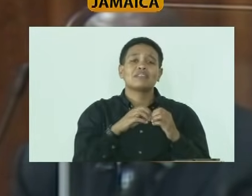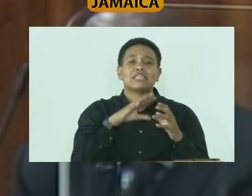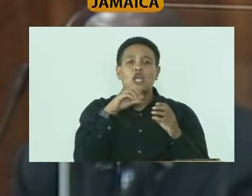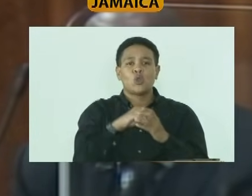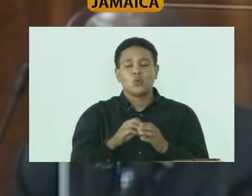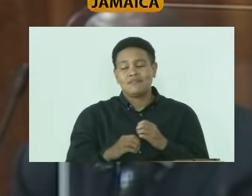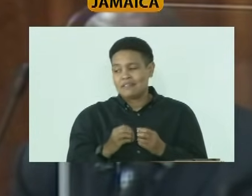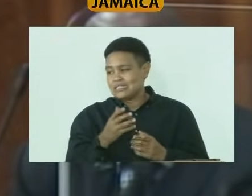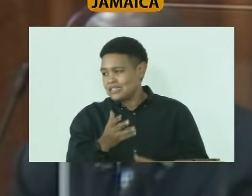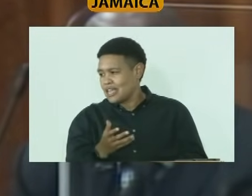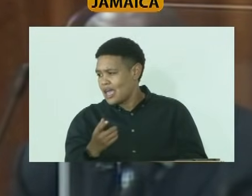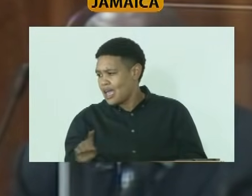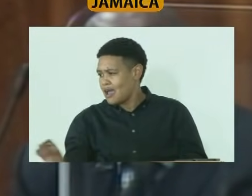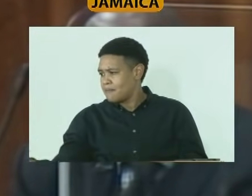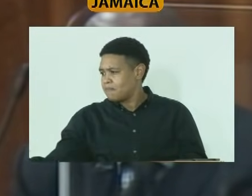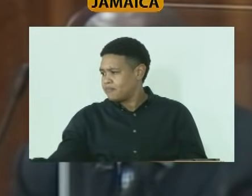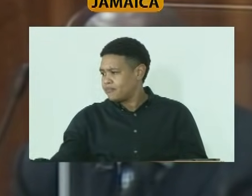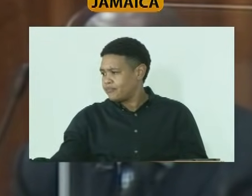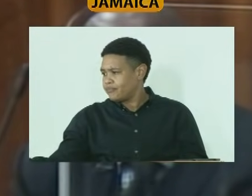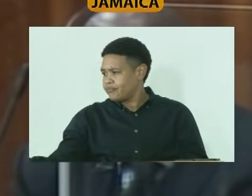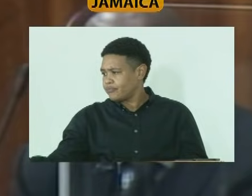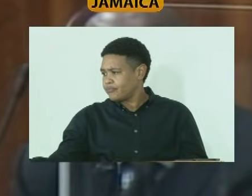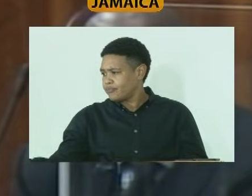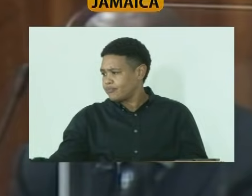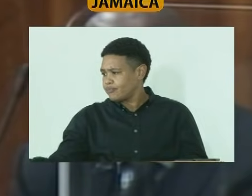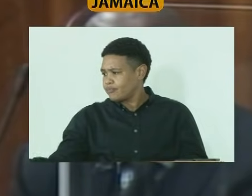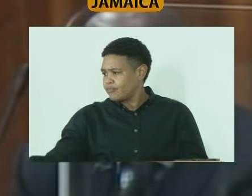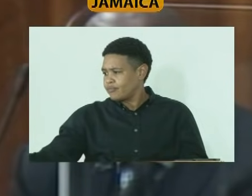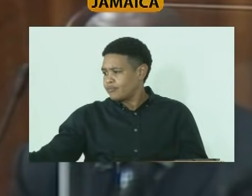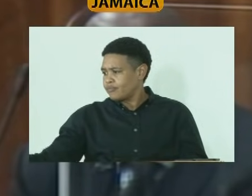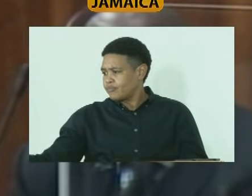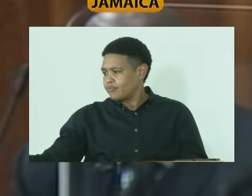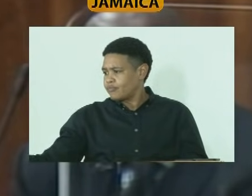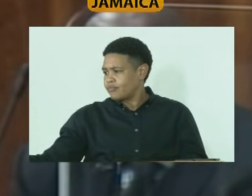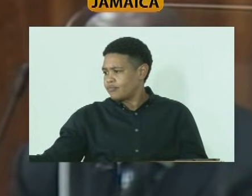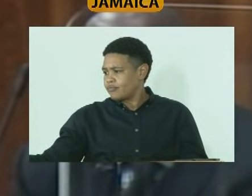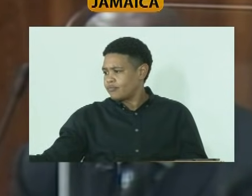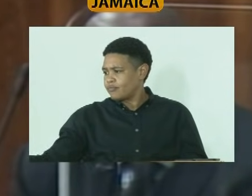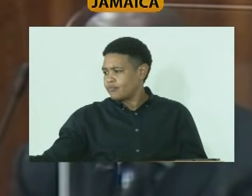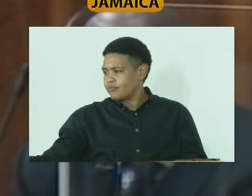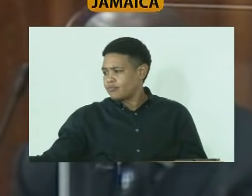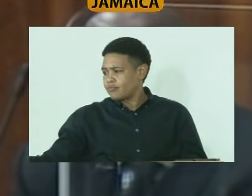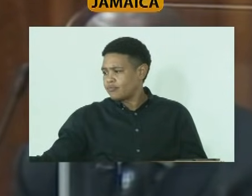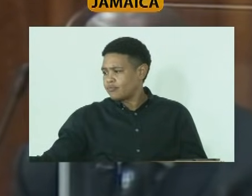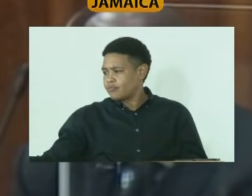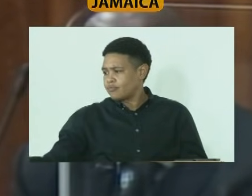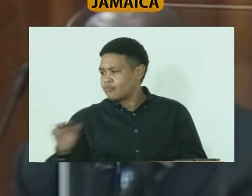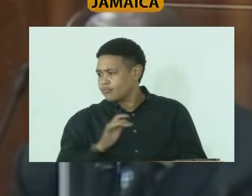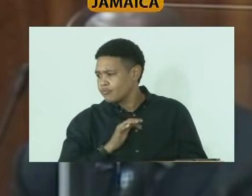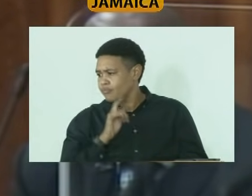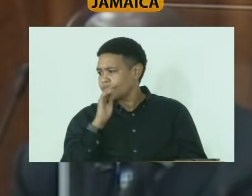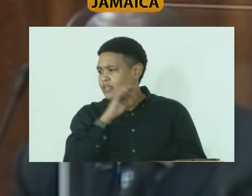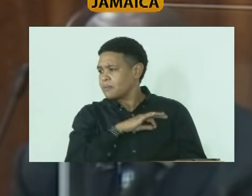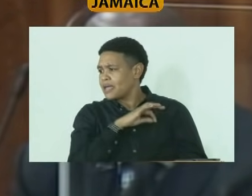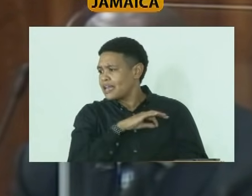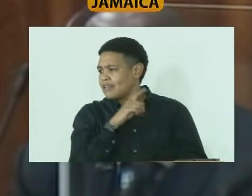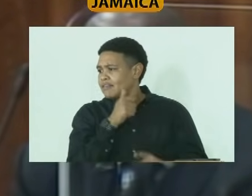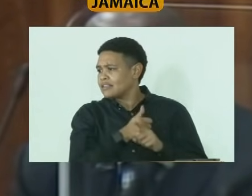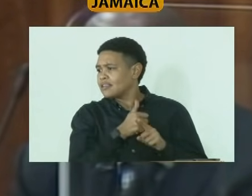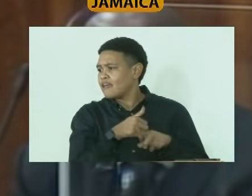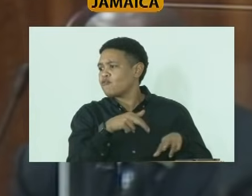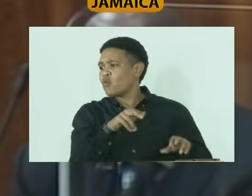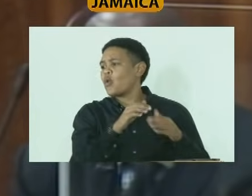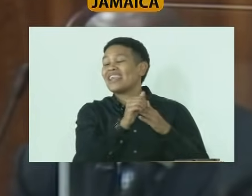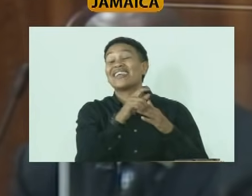patched. This is of tremendous benefit to roadways leading to the Island Traffic Authority and,